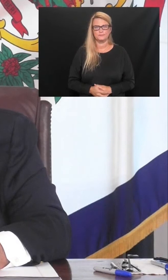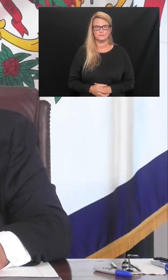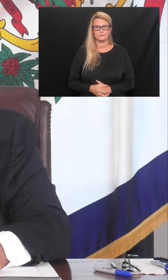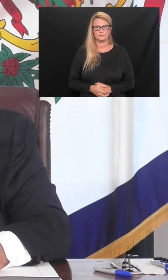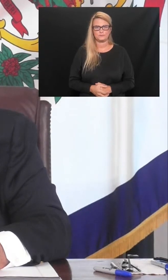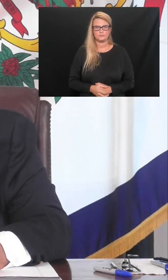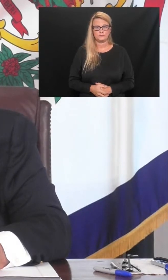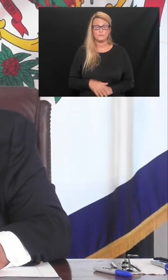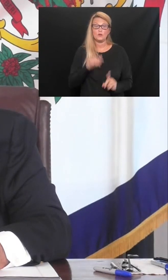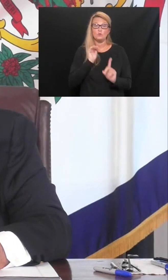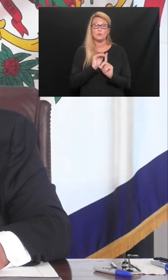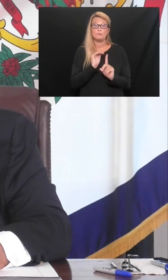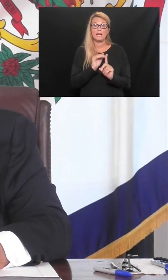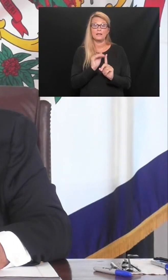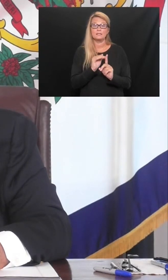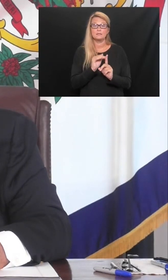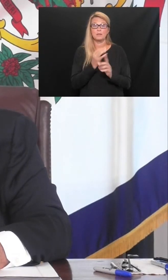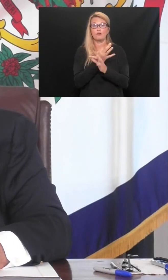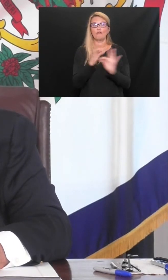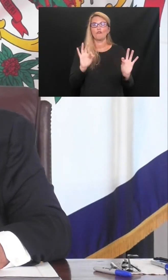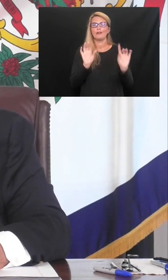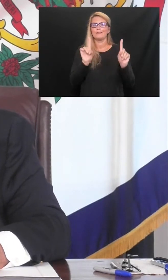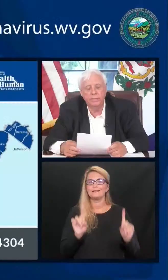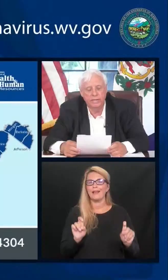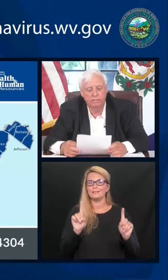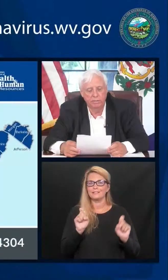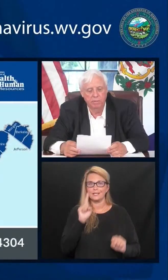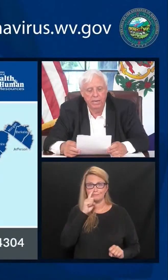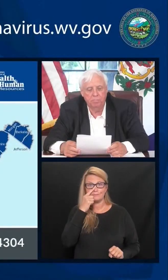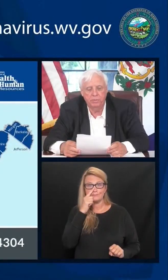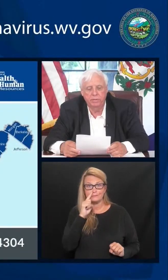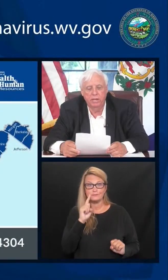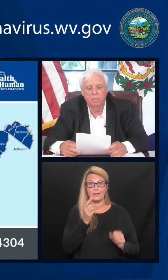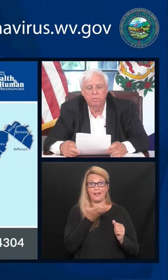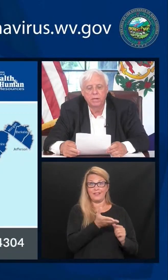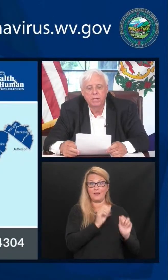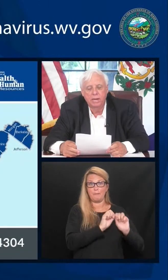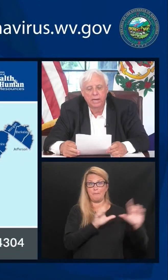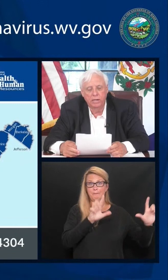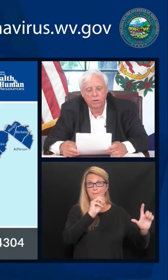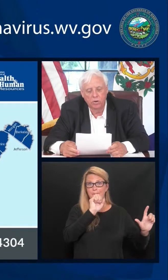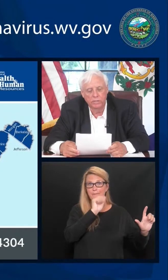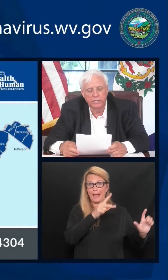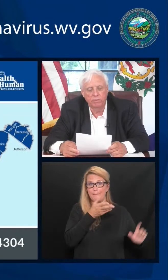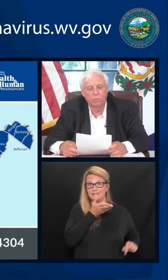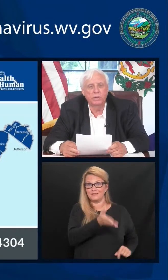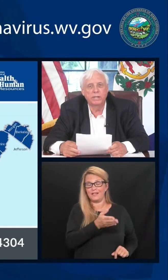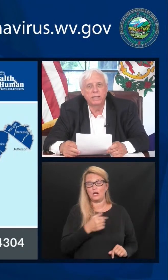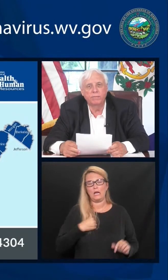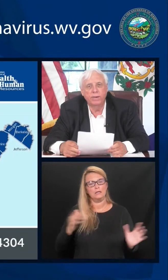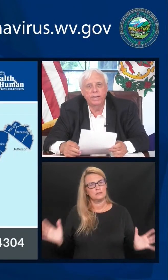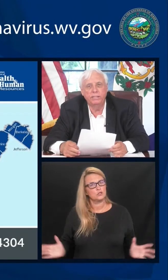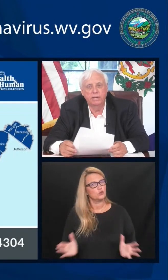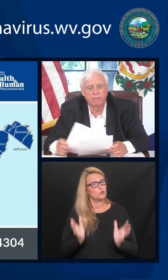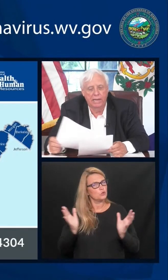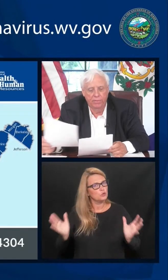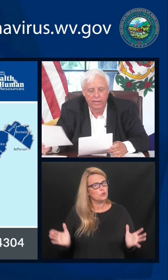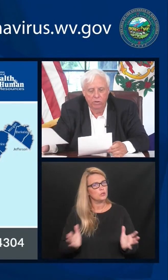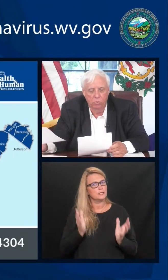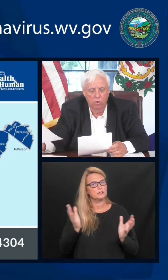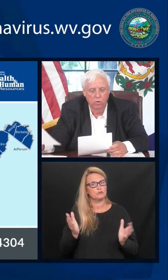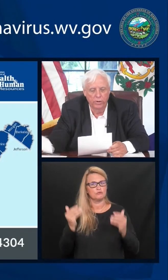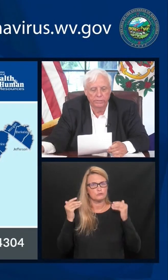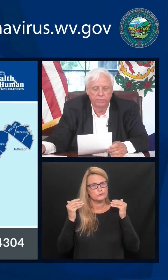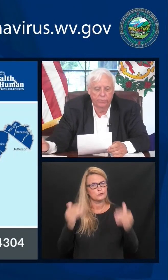I remind everybody about the free testing, and the free testing map is up. I encourage everyone to take advantage of it. I